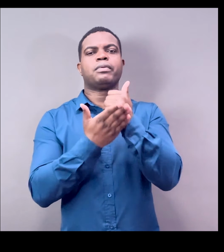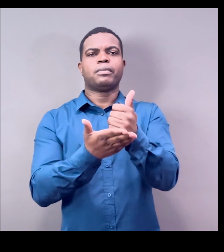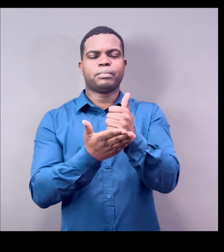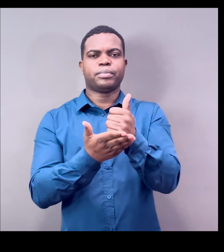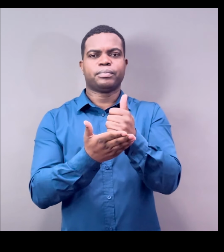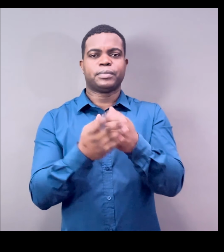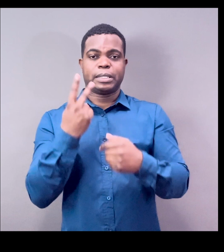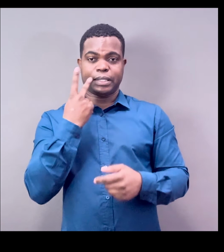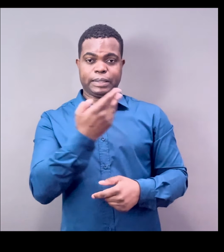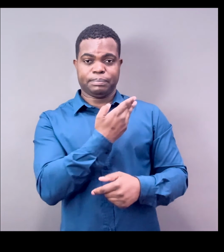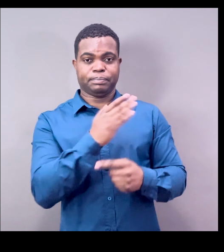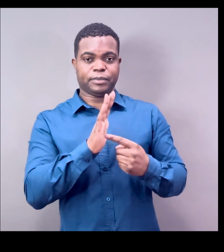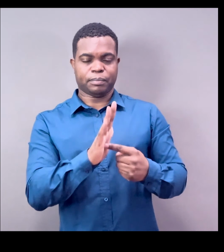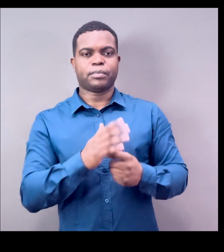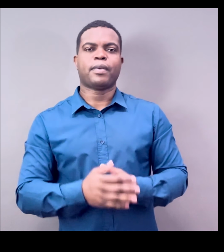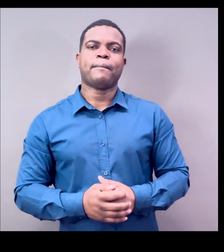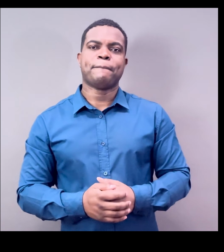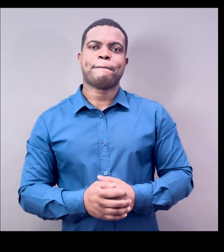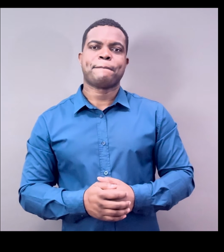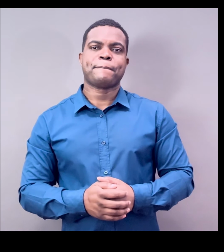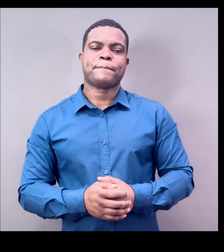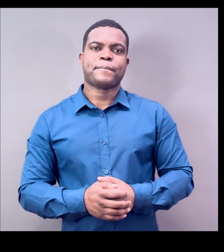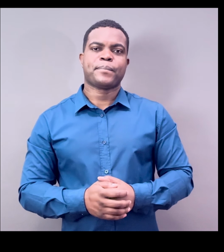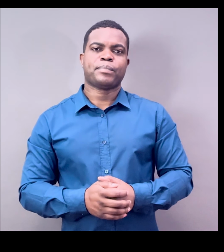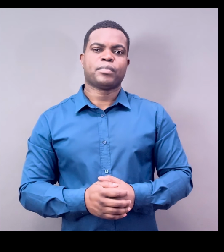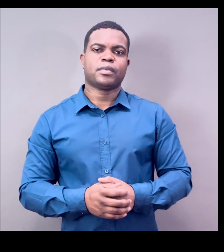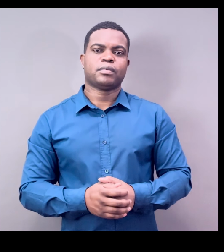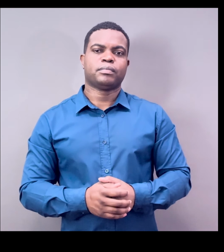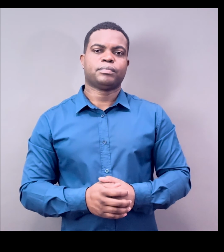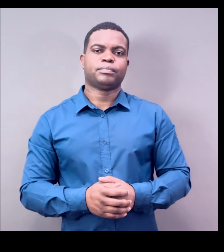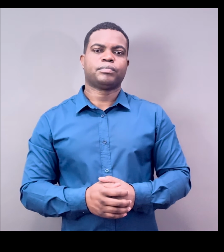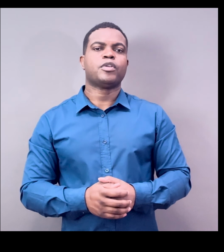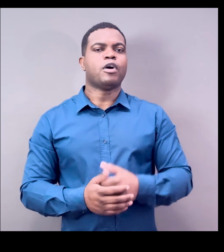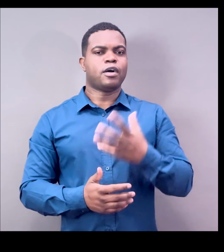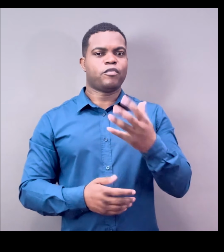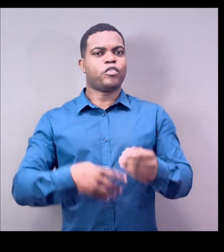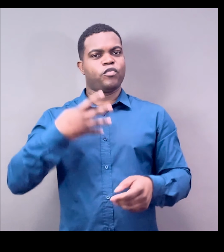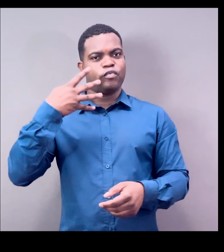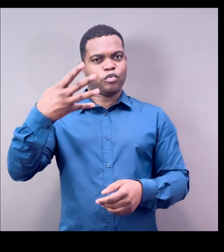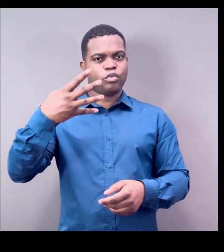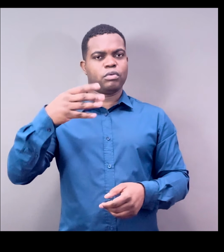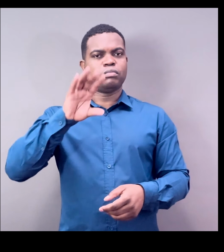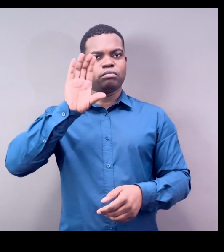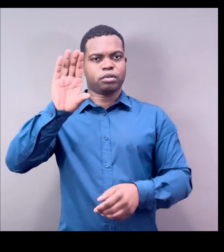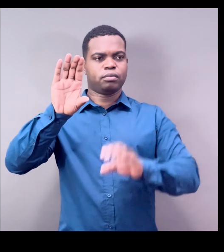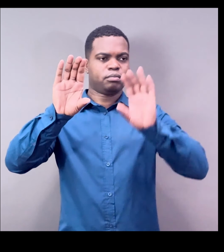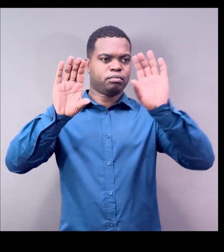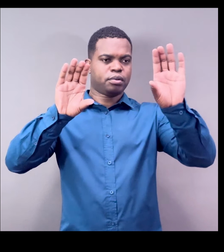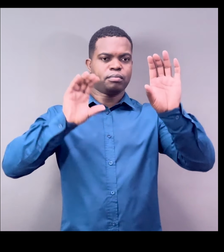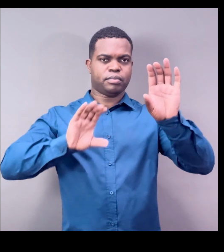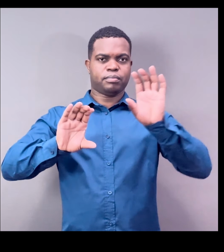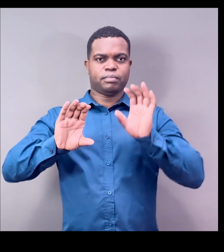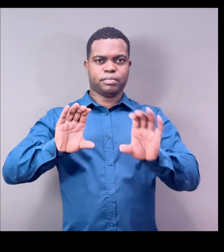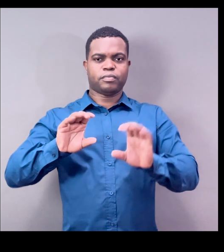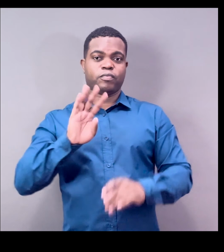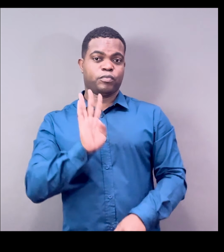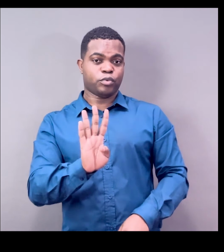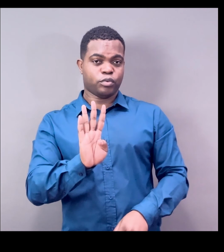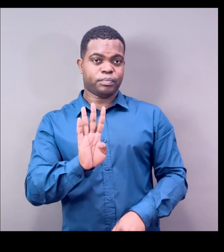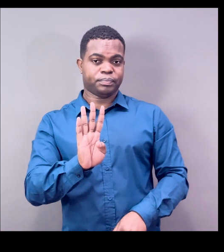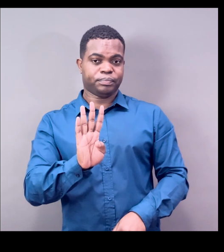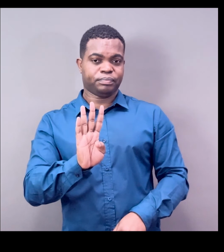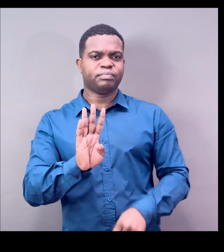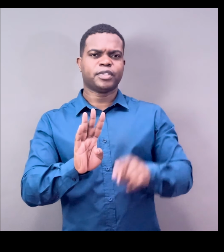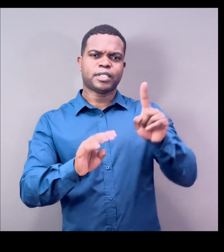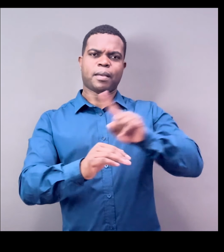that we have 4 quadrants, just like the power grid matrix,